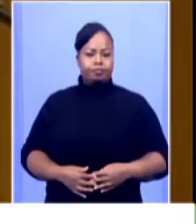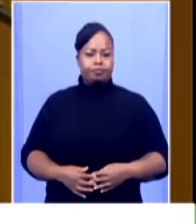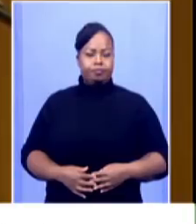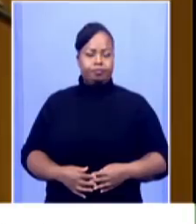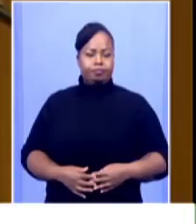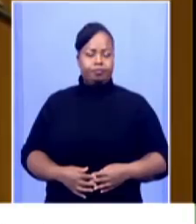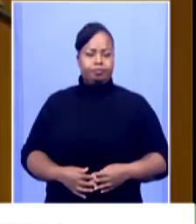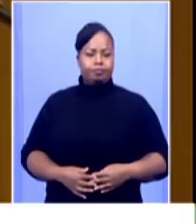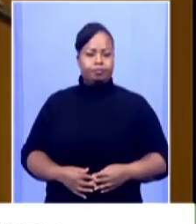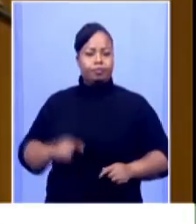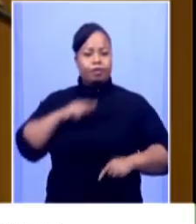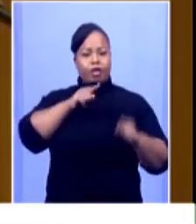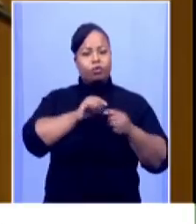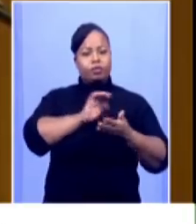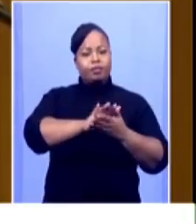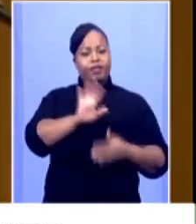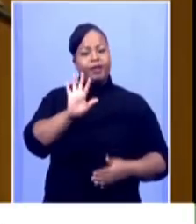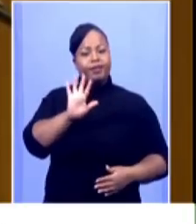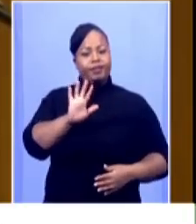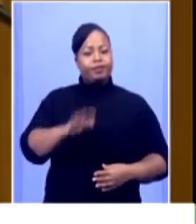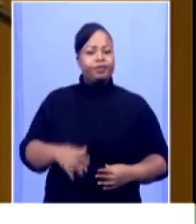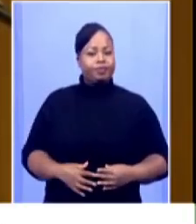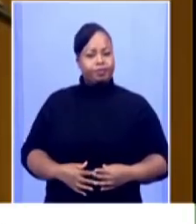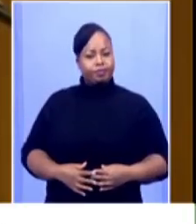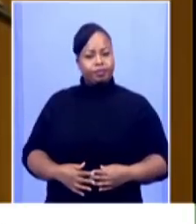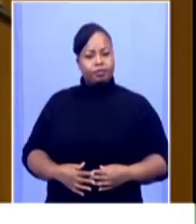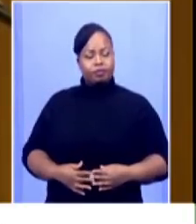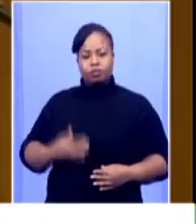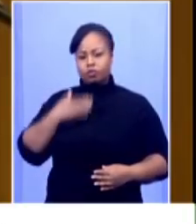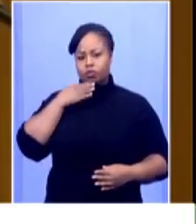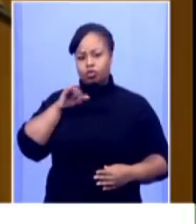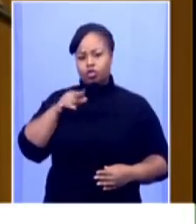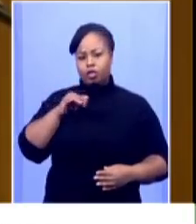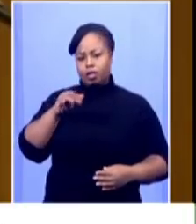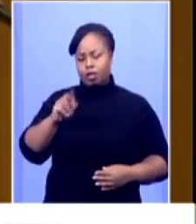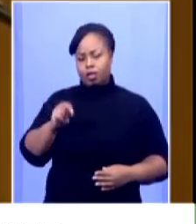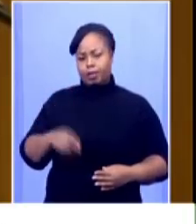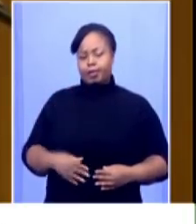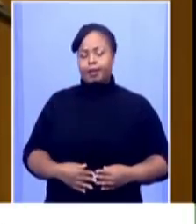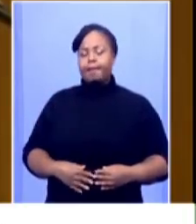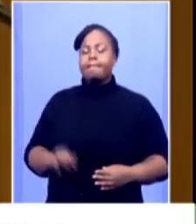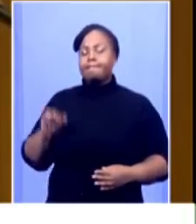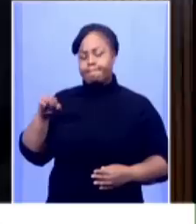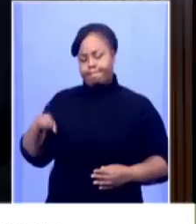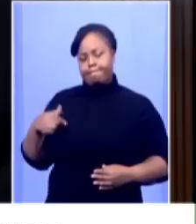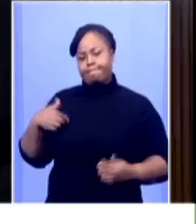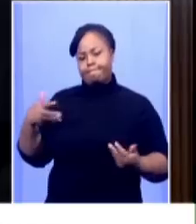Accused 5, Mr. Jagan. Here on behalf of accused number 5.